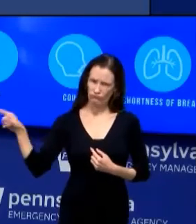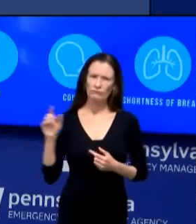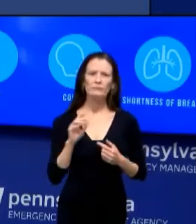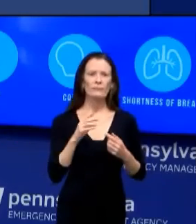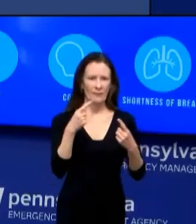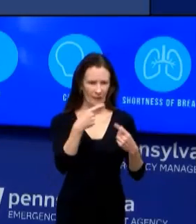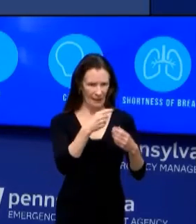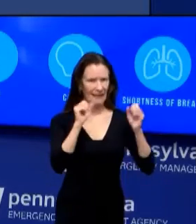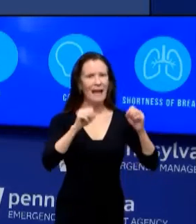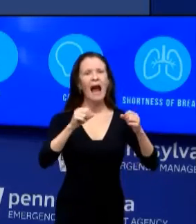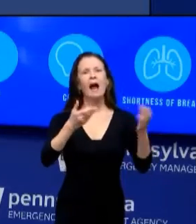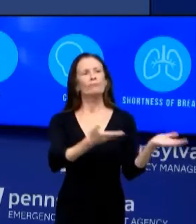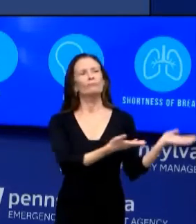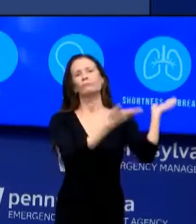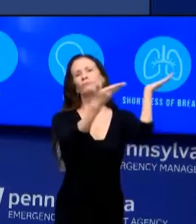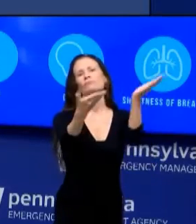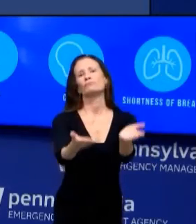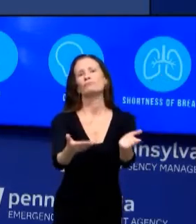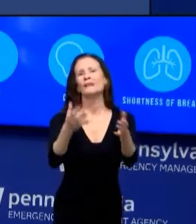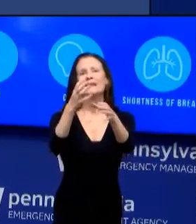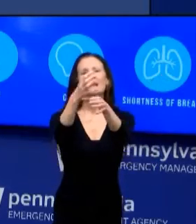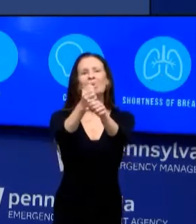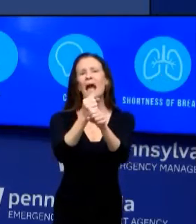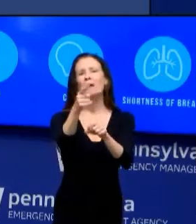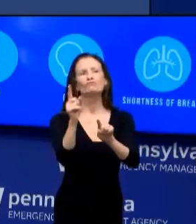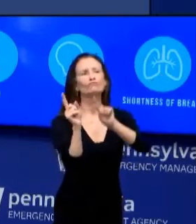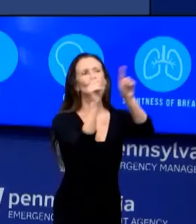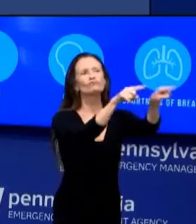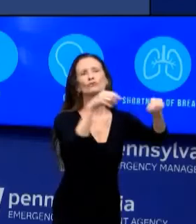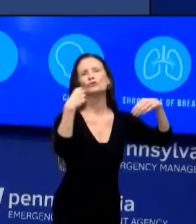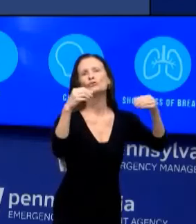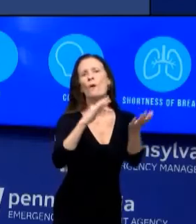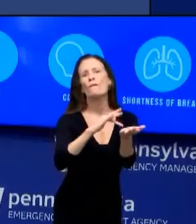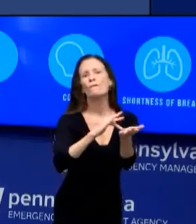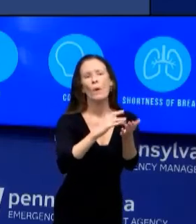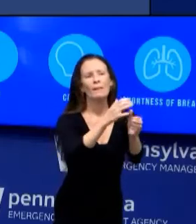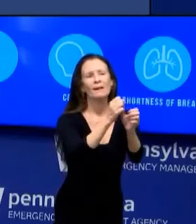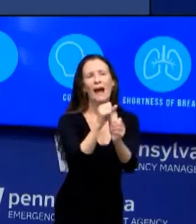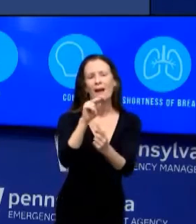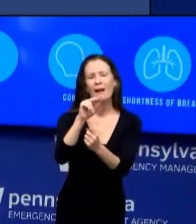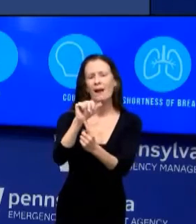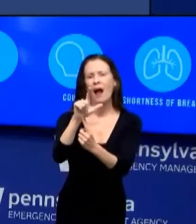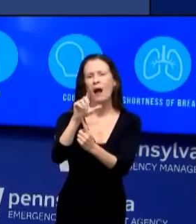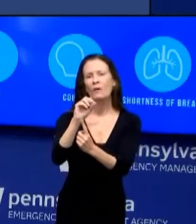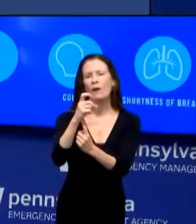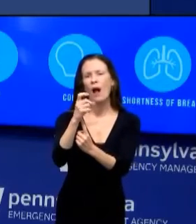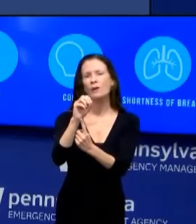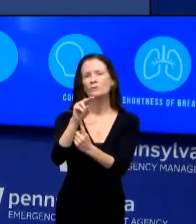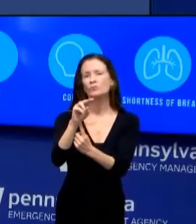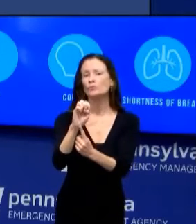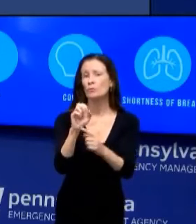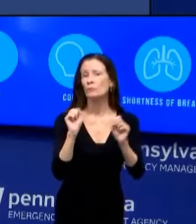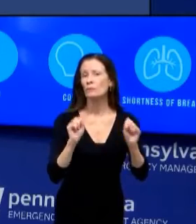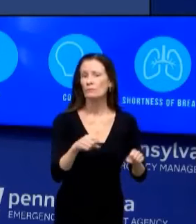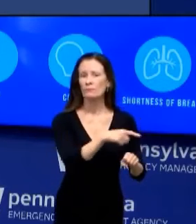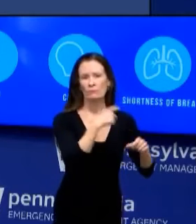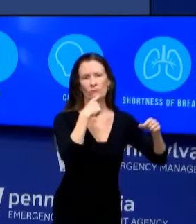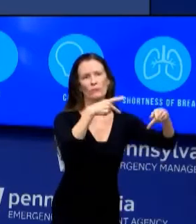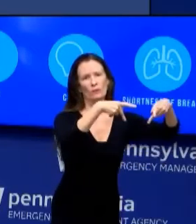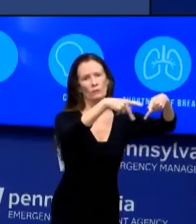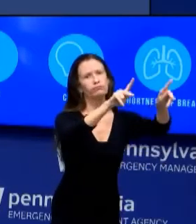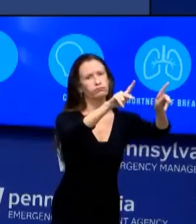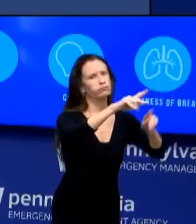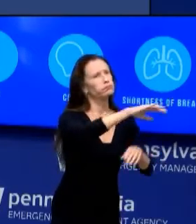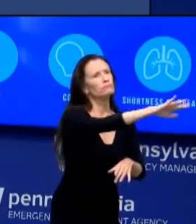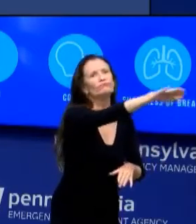obtain this life-saving medication from your local pharmacy based upon my prescription as the state health